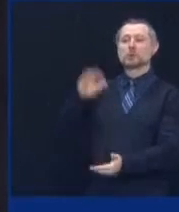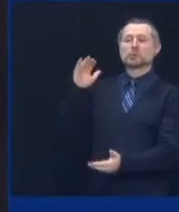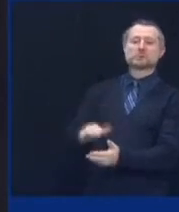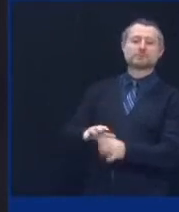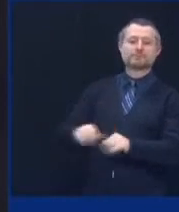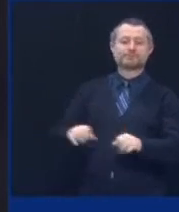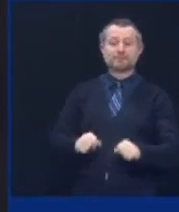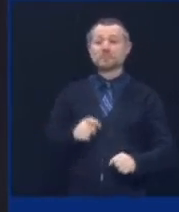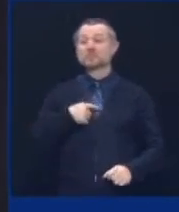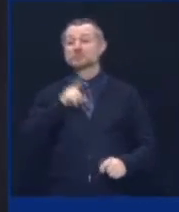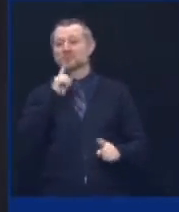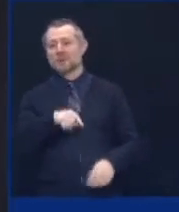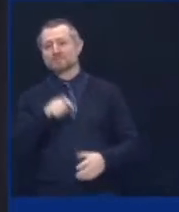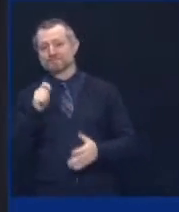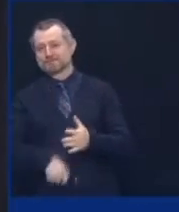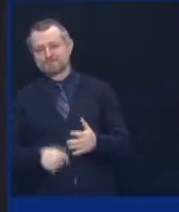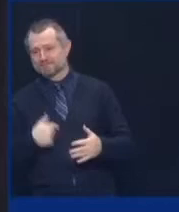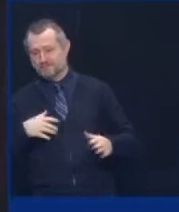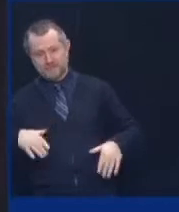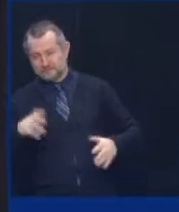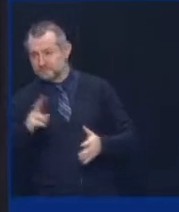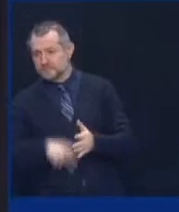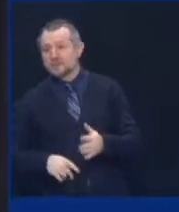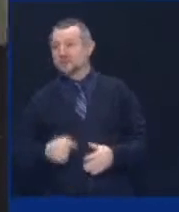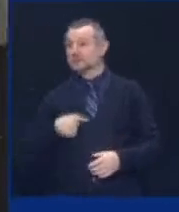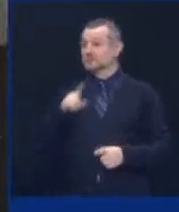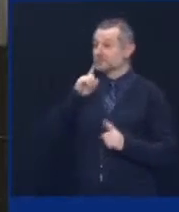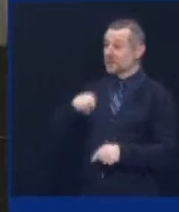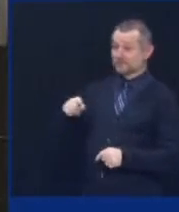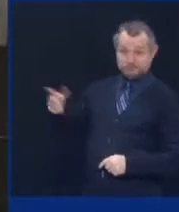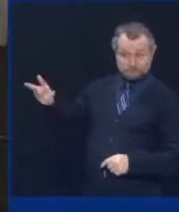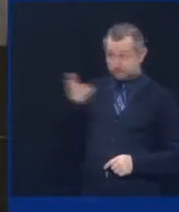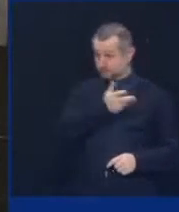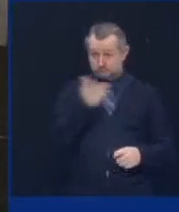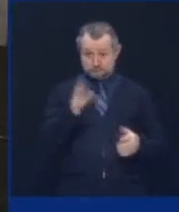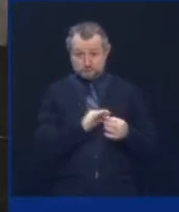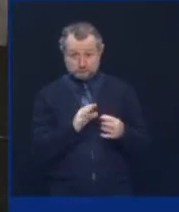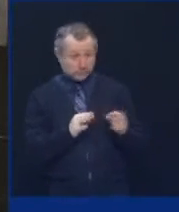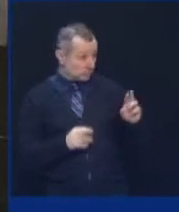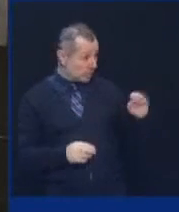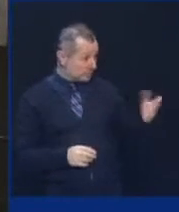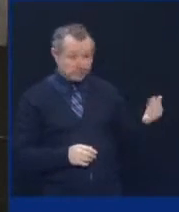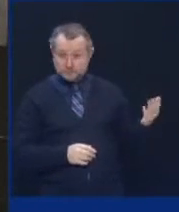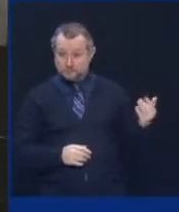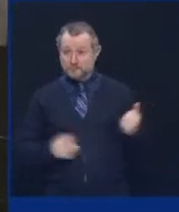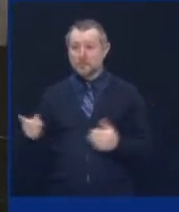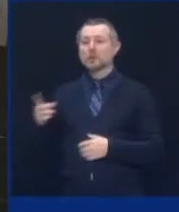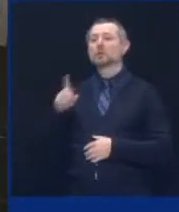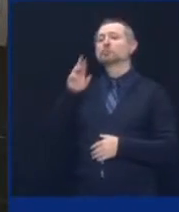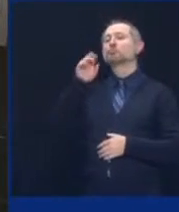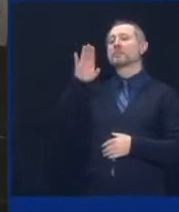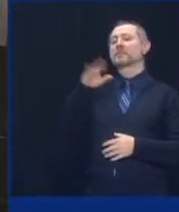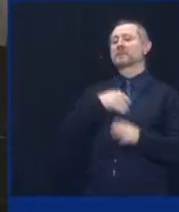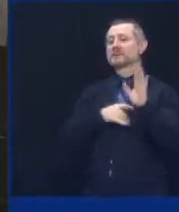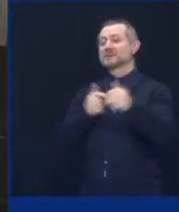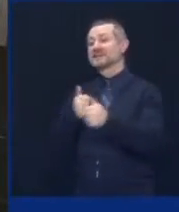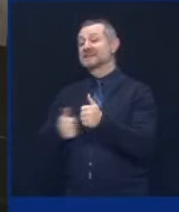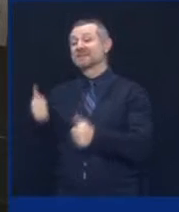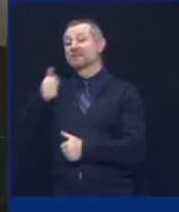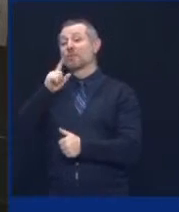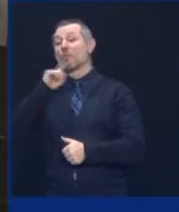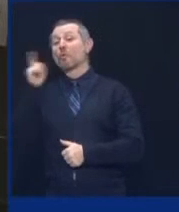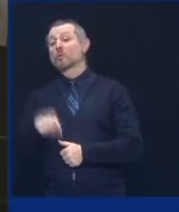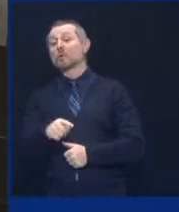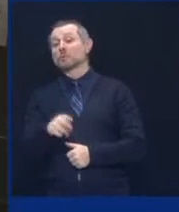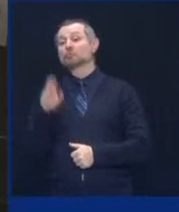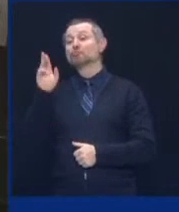that. Do you want to respond to the, Rob? Yeah, so the executive order on rent to extend the program is going